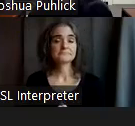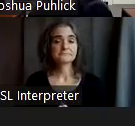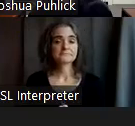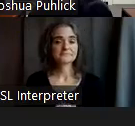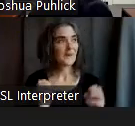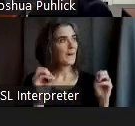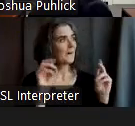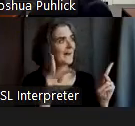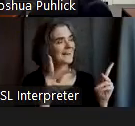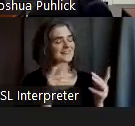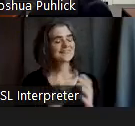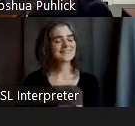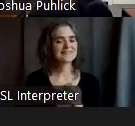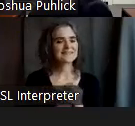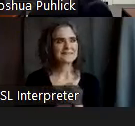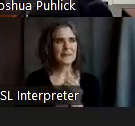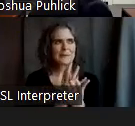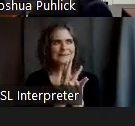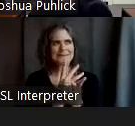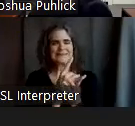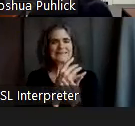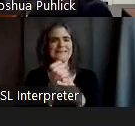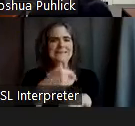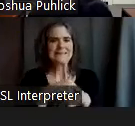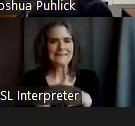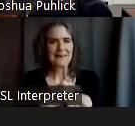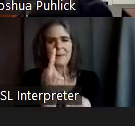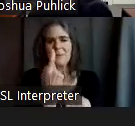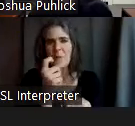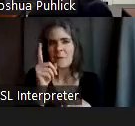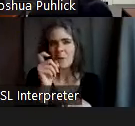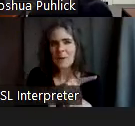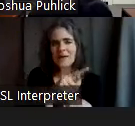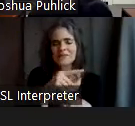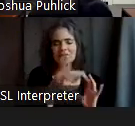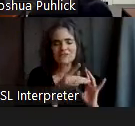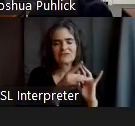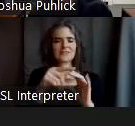Okay, and we're just running out the clock here. One more climate change question.